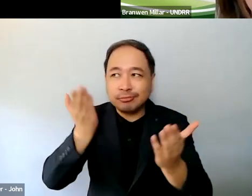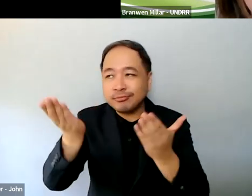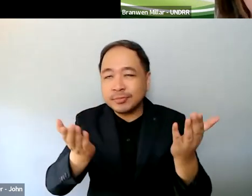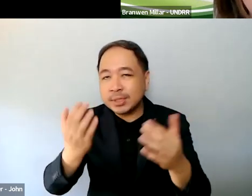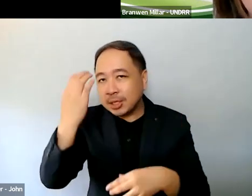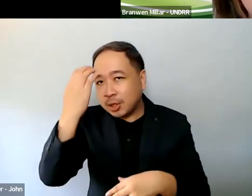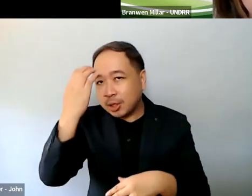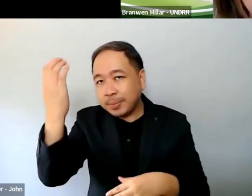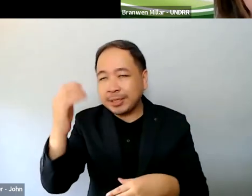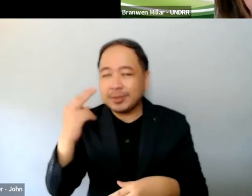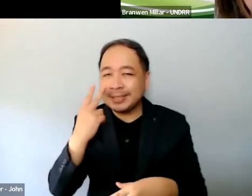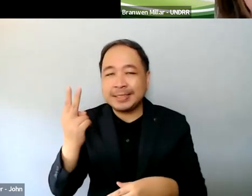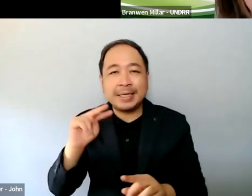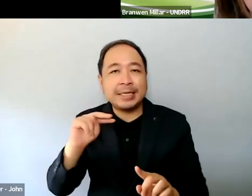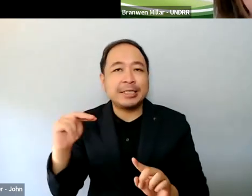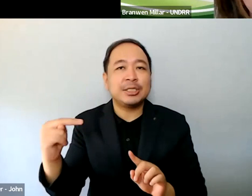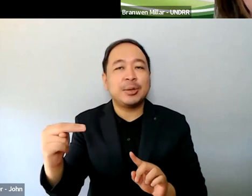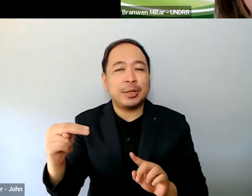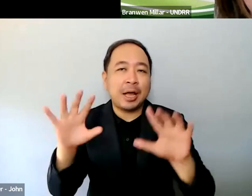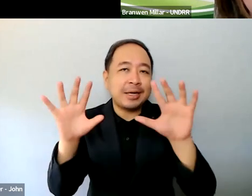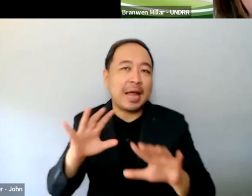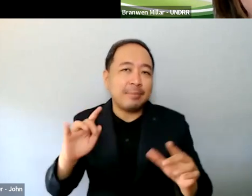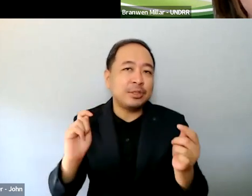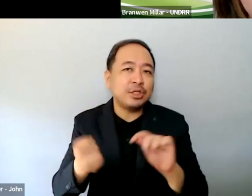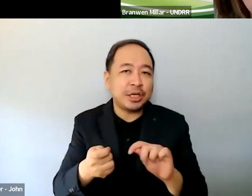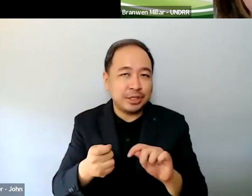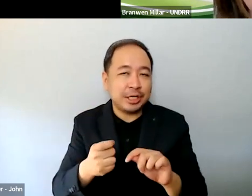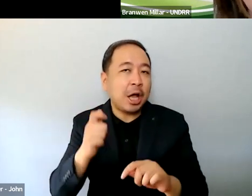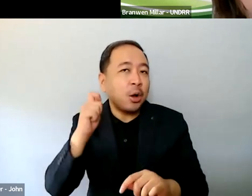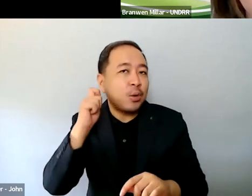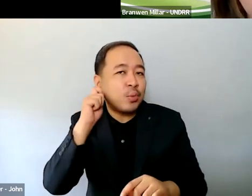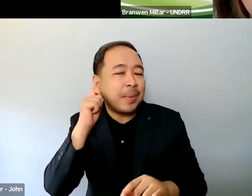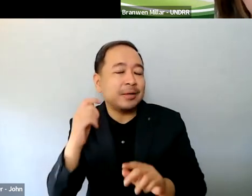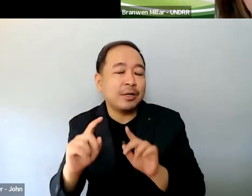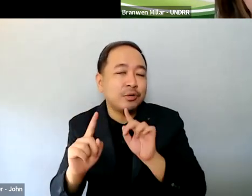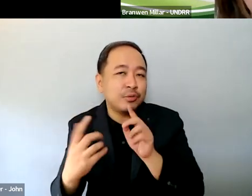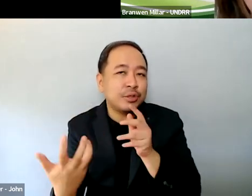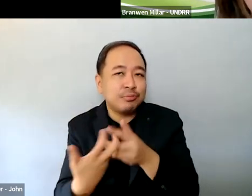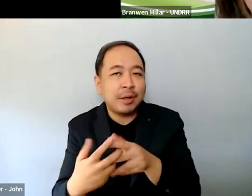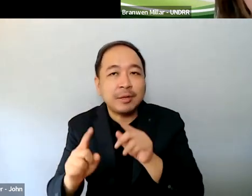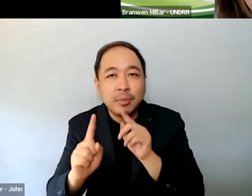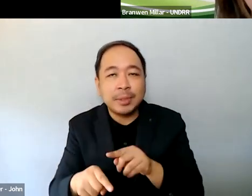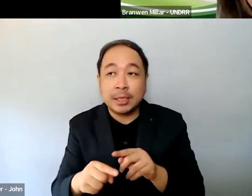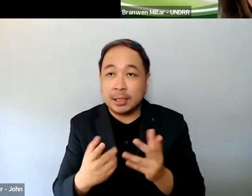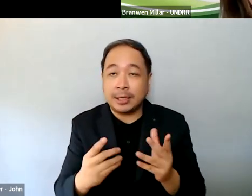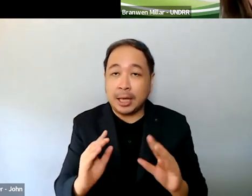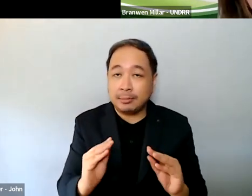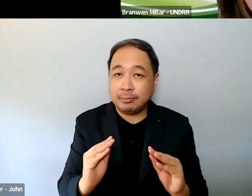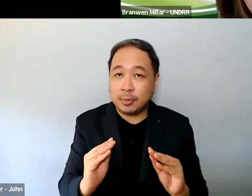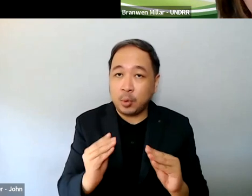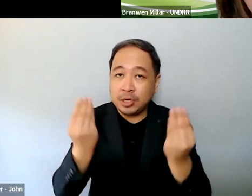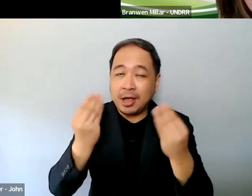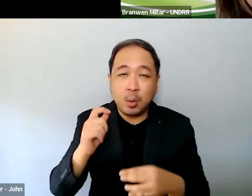at the gendered nature of climate change, I just want to emphasize the role of young women, girls, and gender diverse youth, and the place